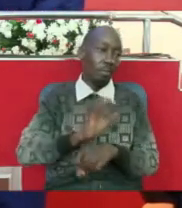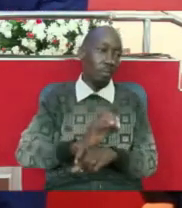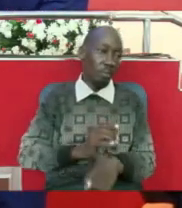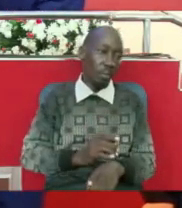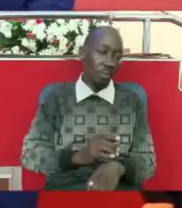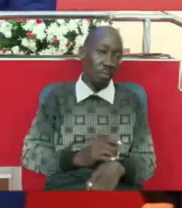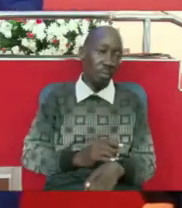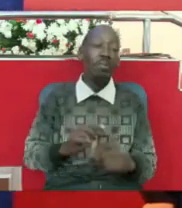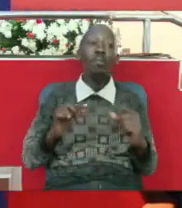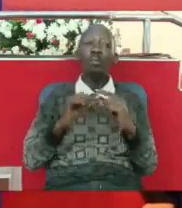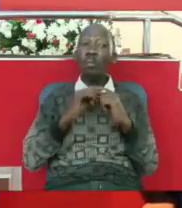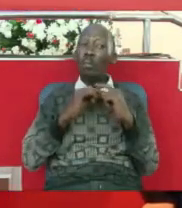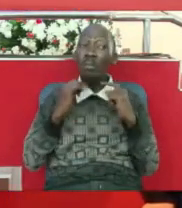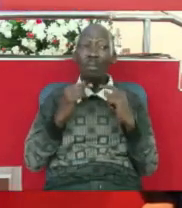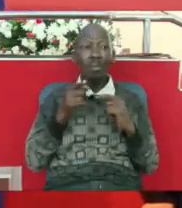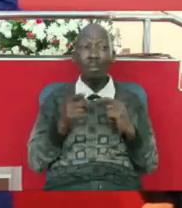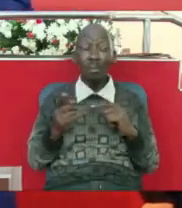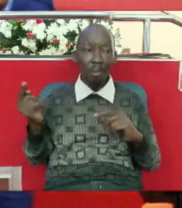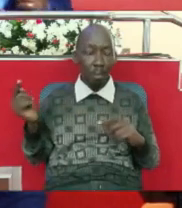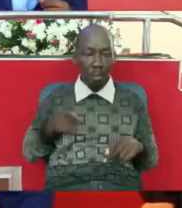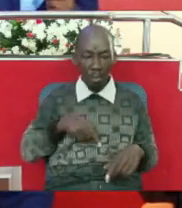where the pastor did not walk in integrity.